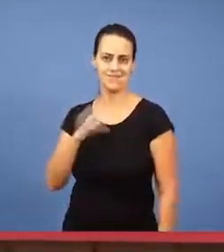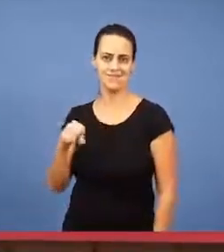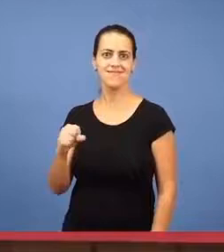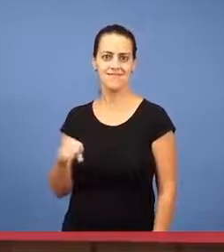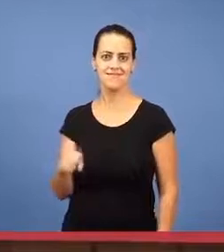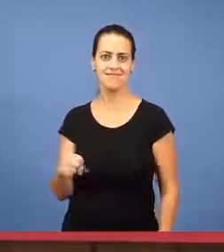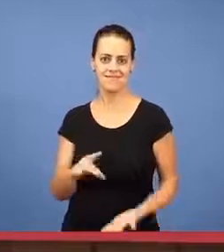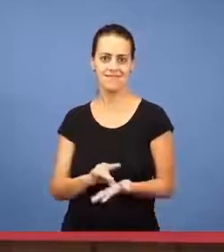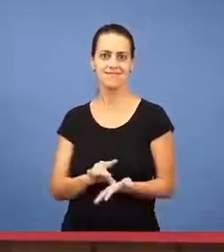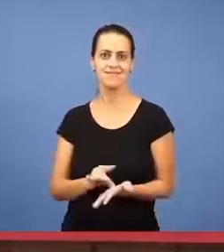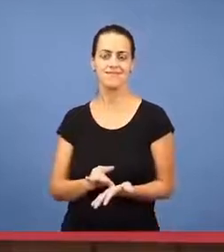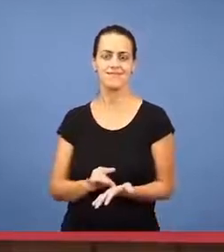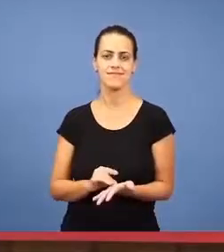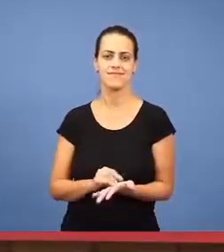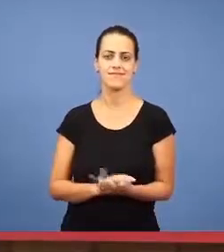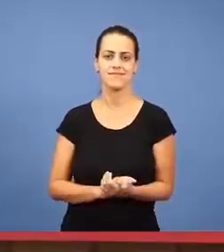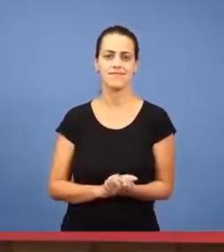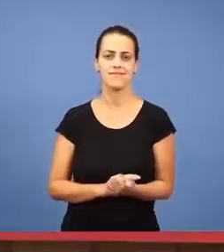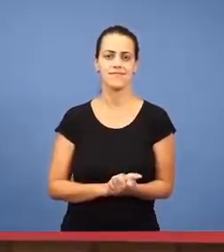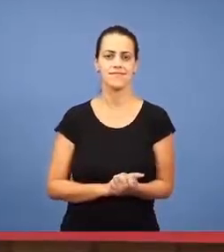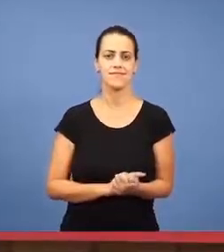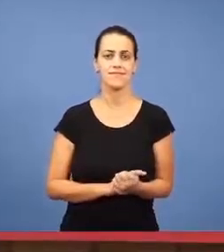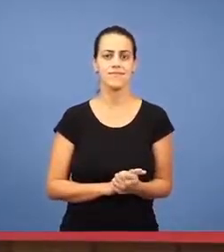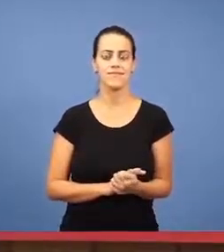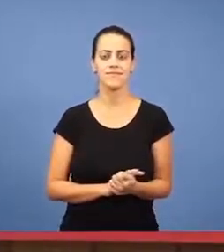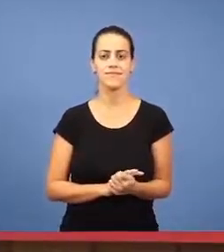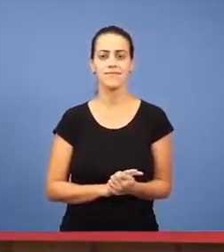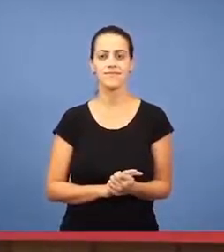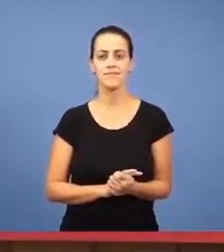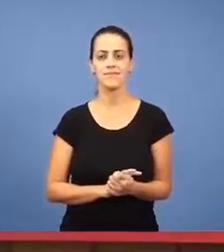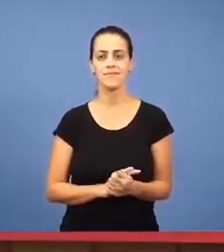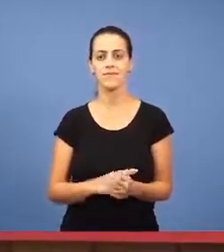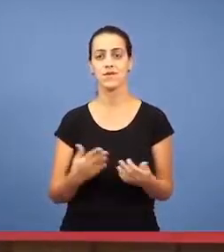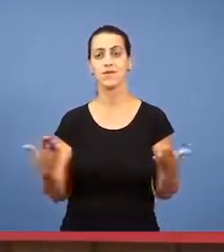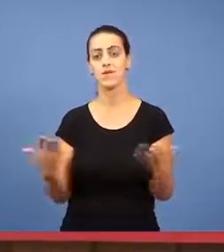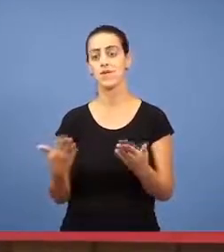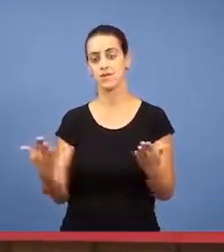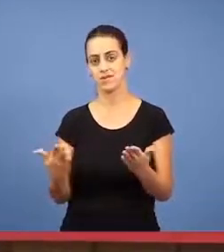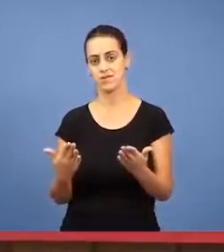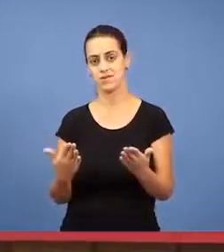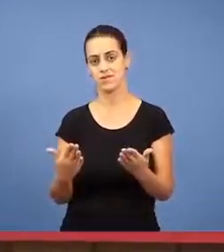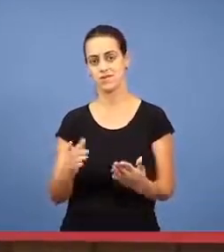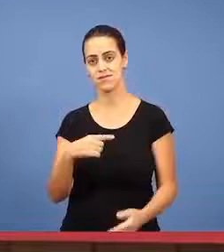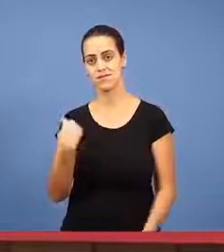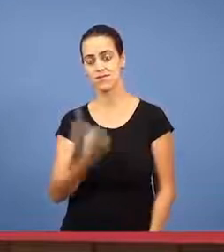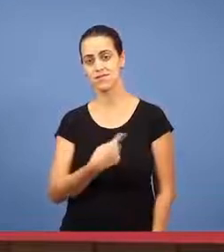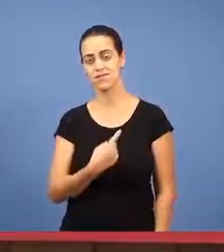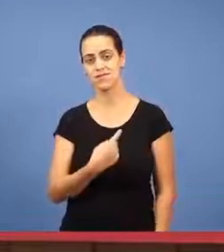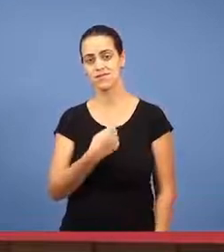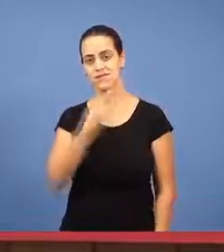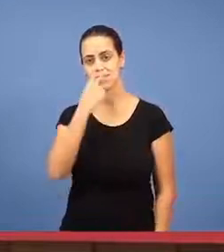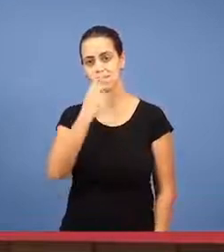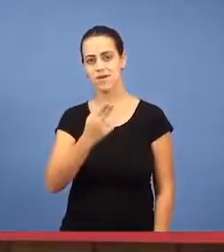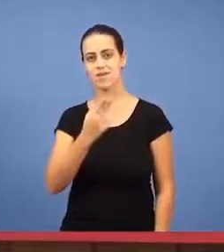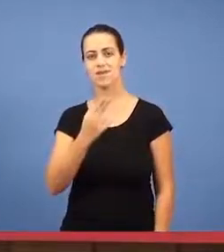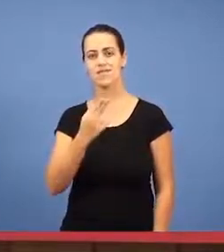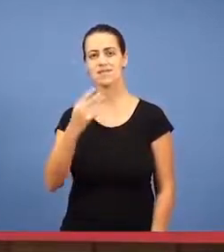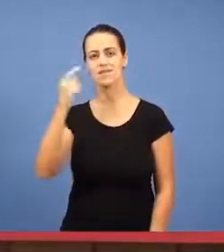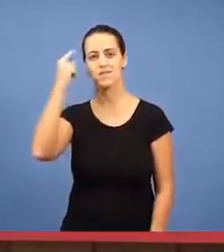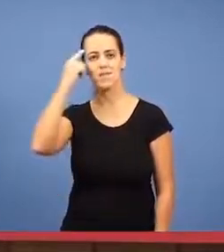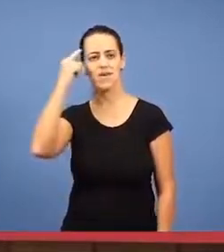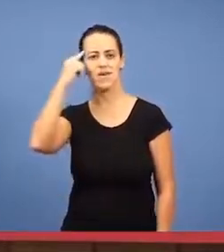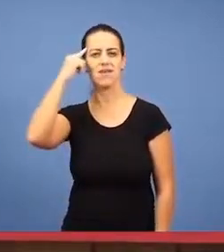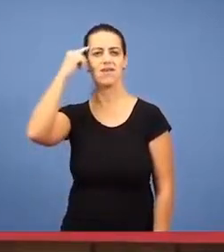fact, He had something for us. So today we are going back to, we're